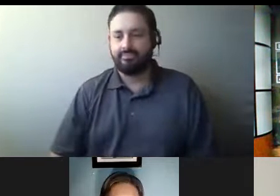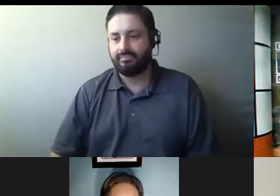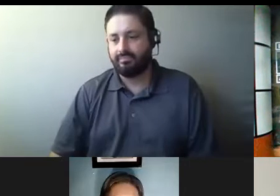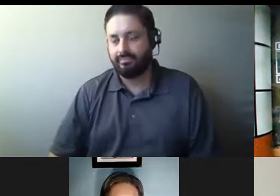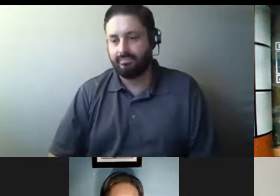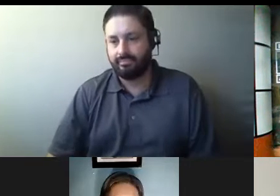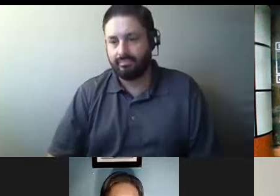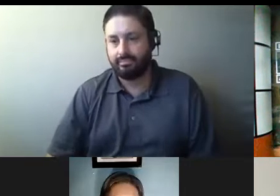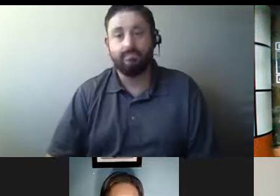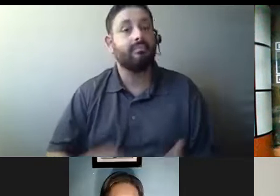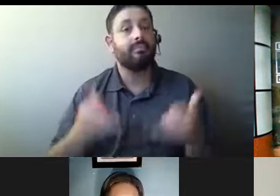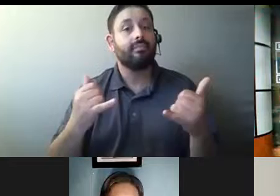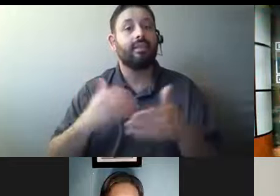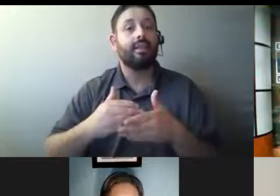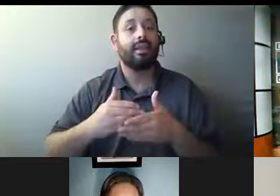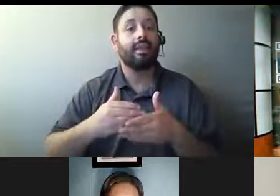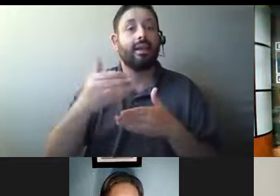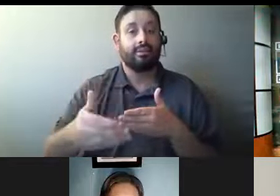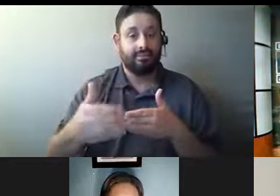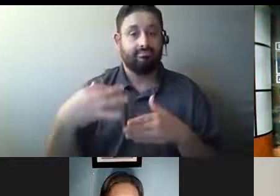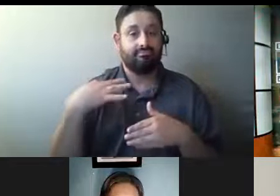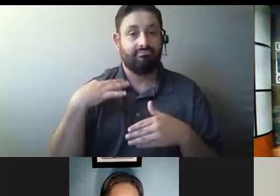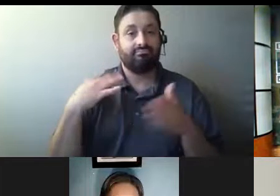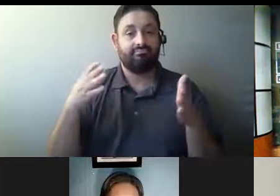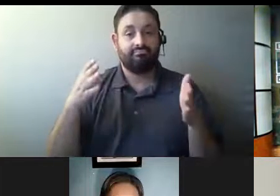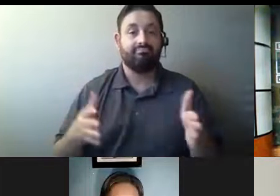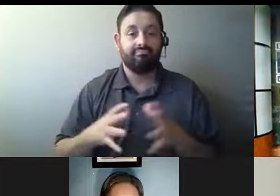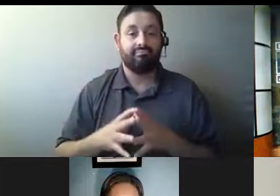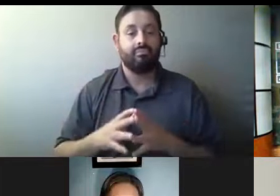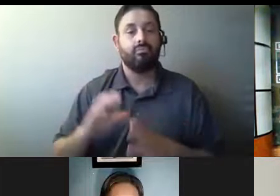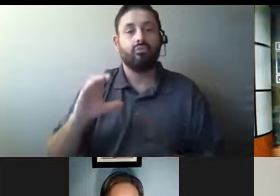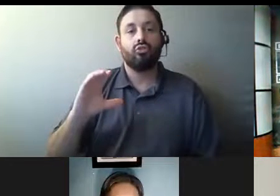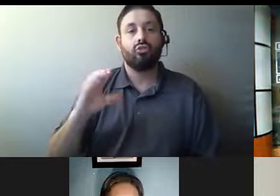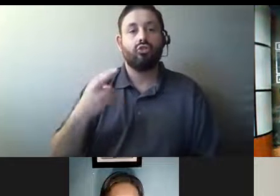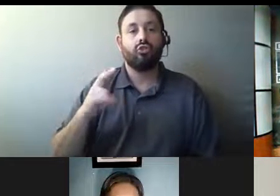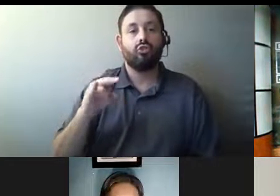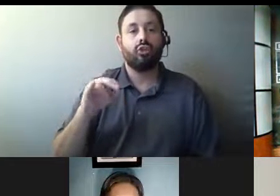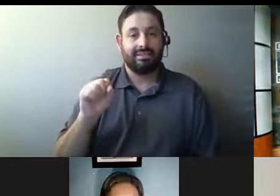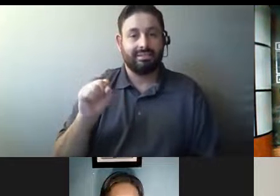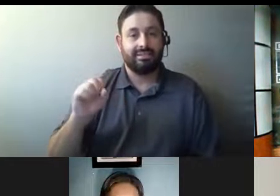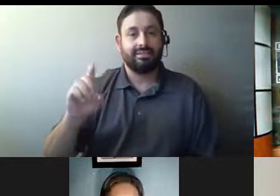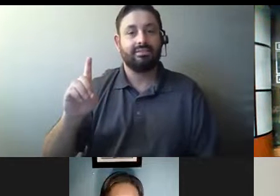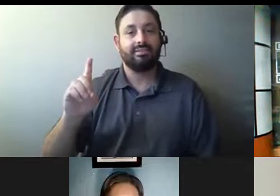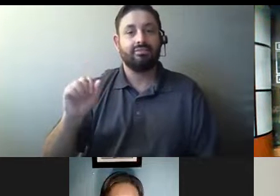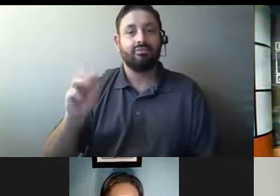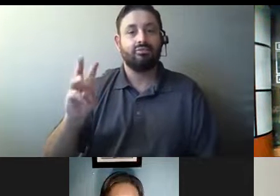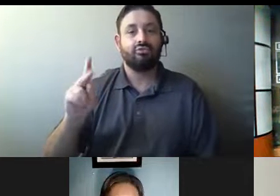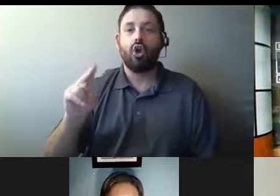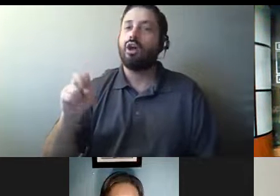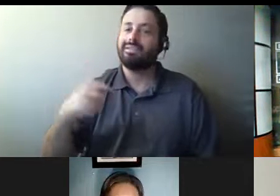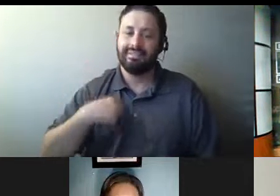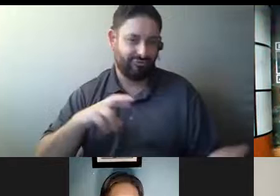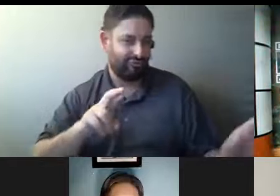And the next candidate is Chris Dawkins. Ready, Chris? I'm